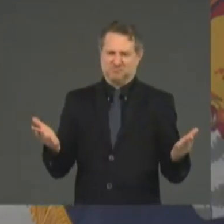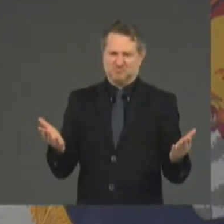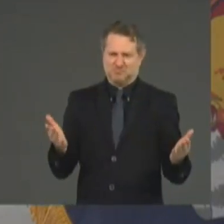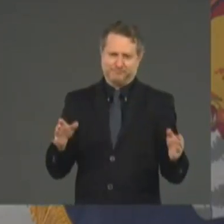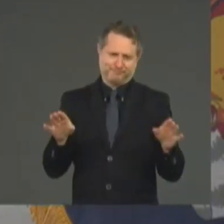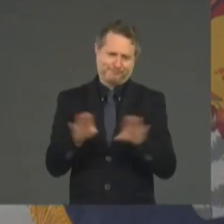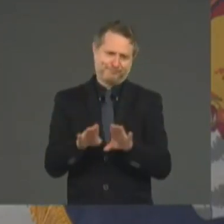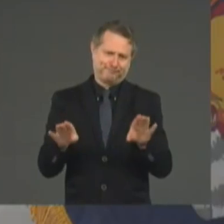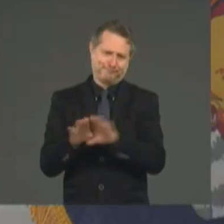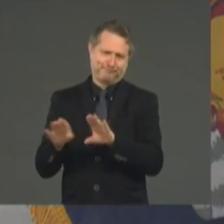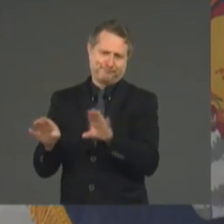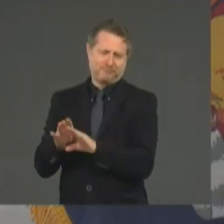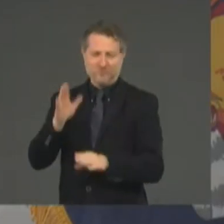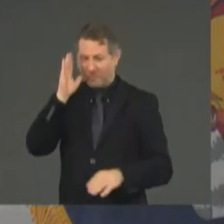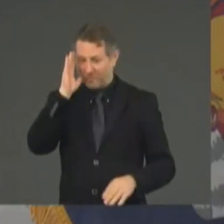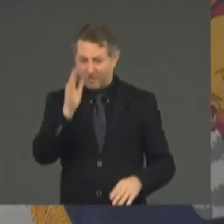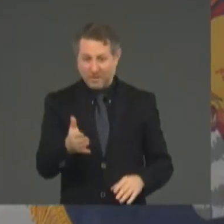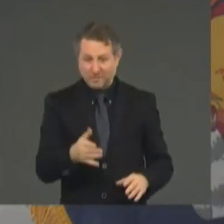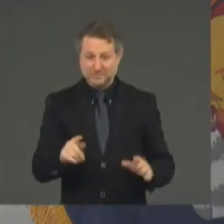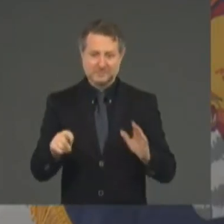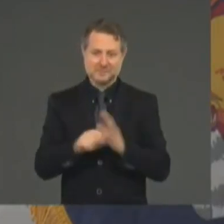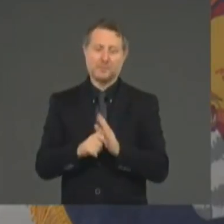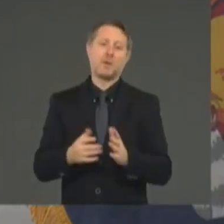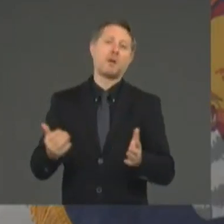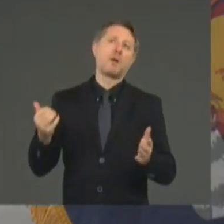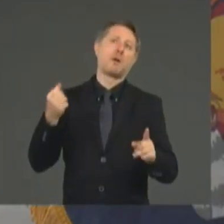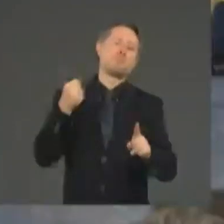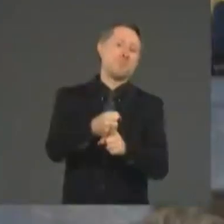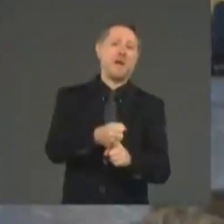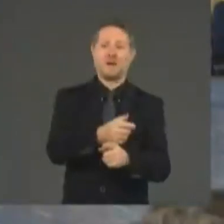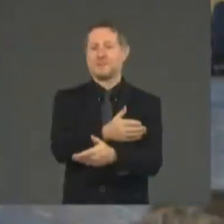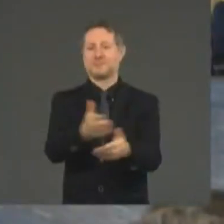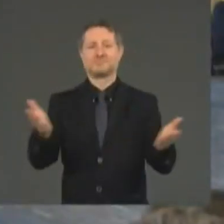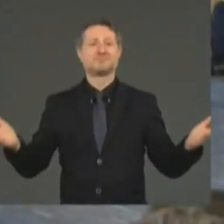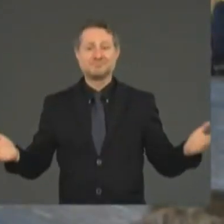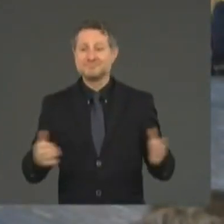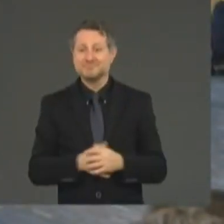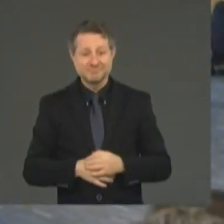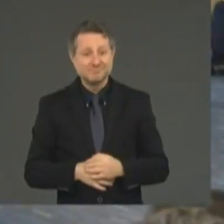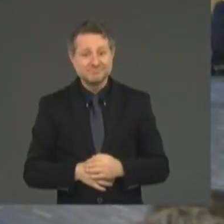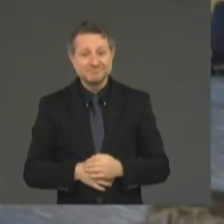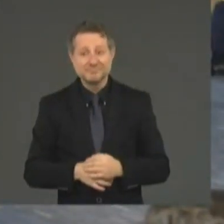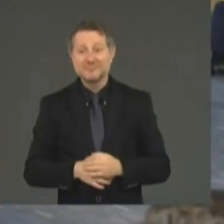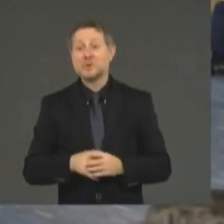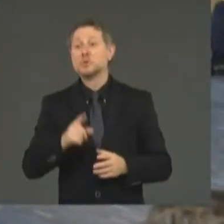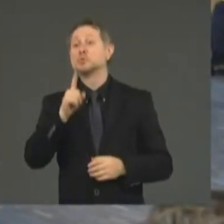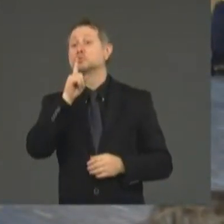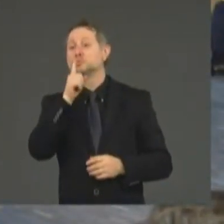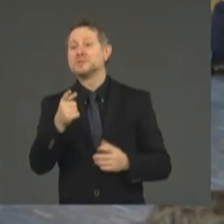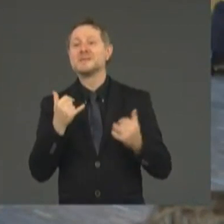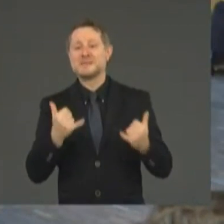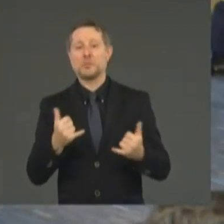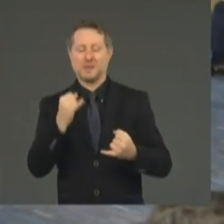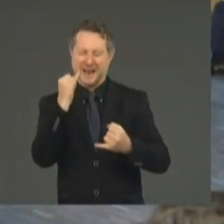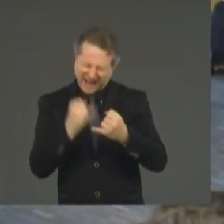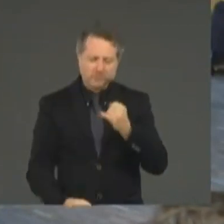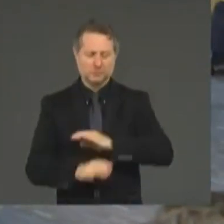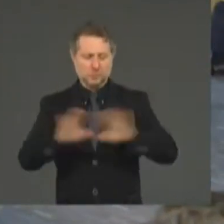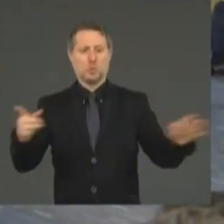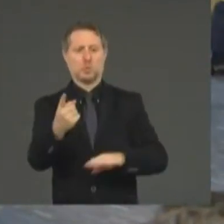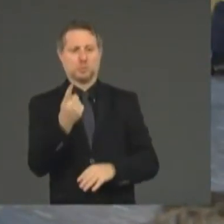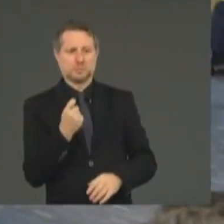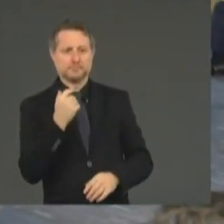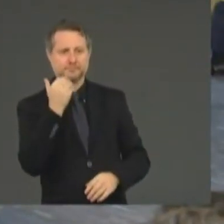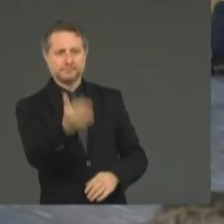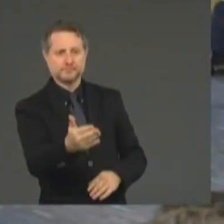everyone. So that's how we do it. Get really last question. Chris's metrics question from